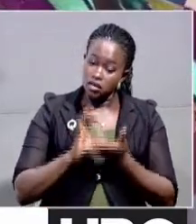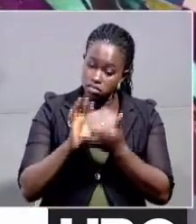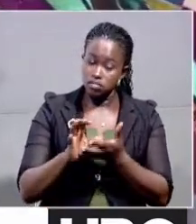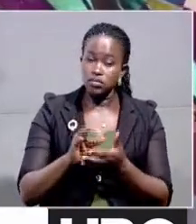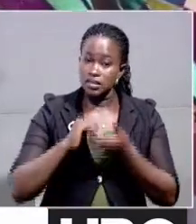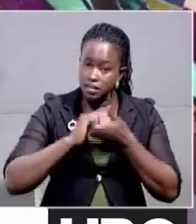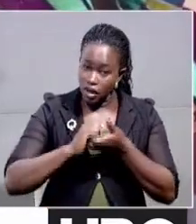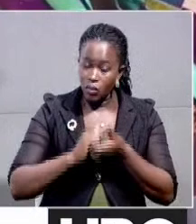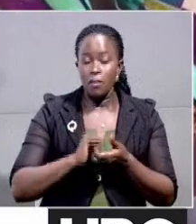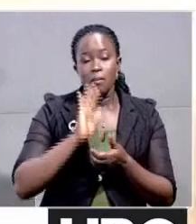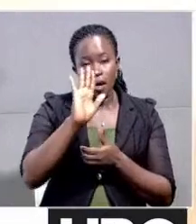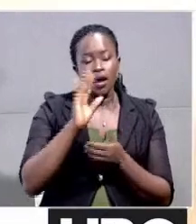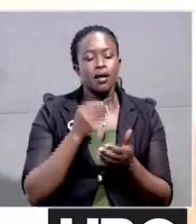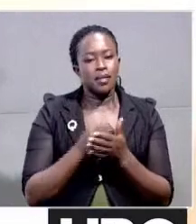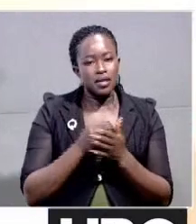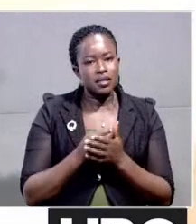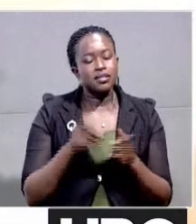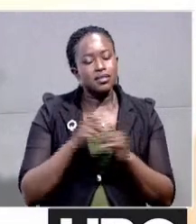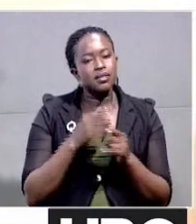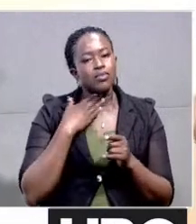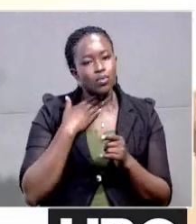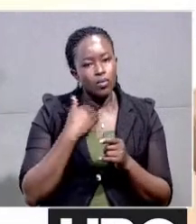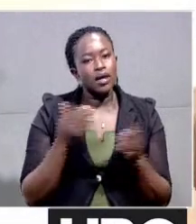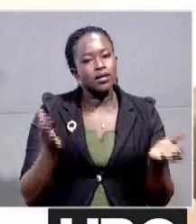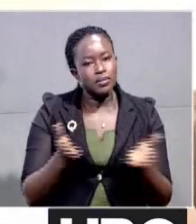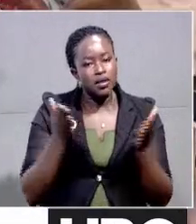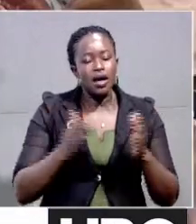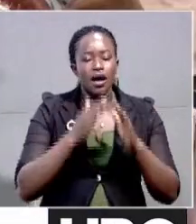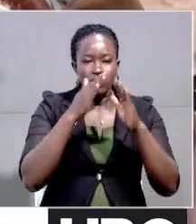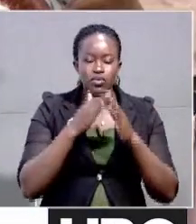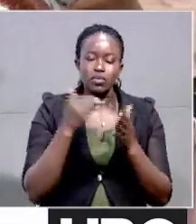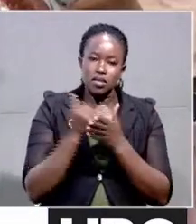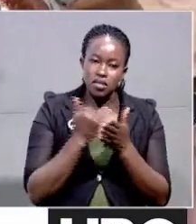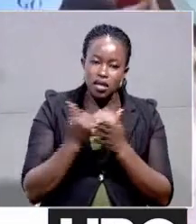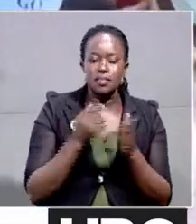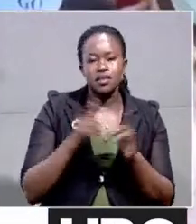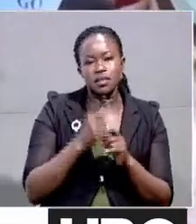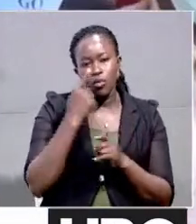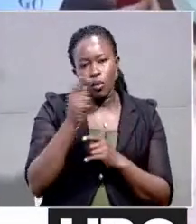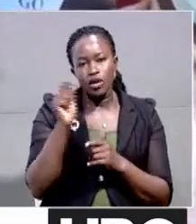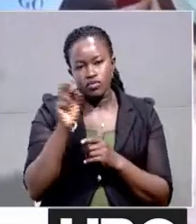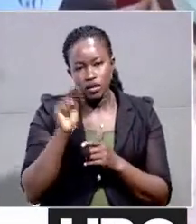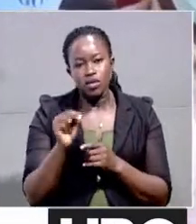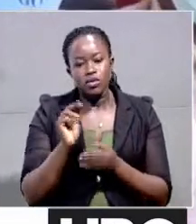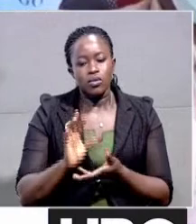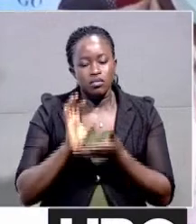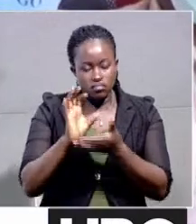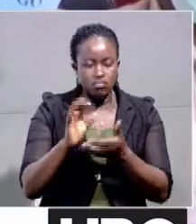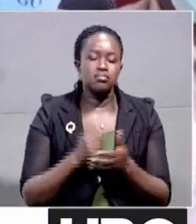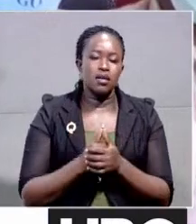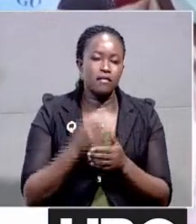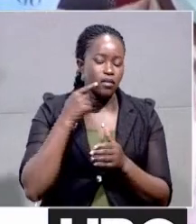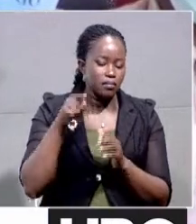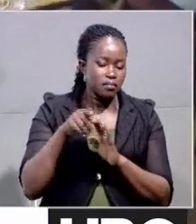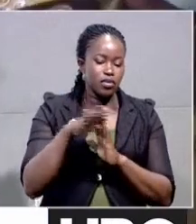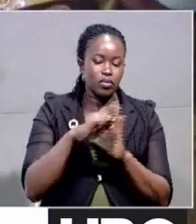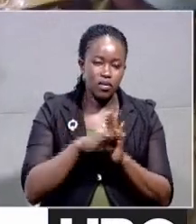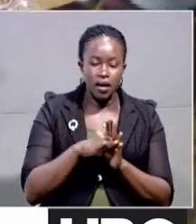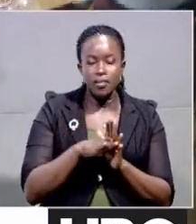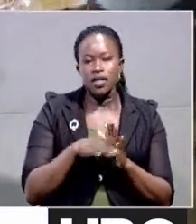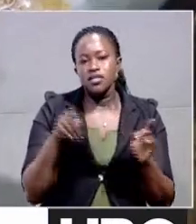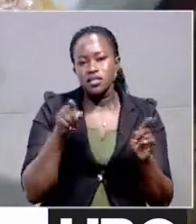The model seeks to improve household income with a 1.5 trillion budget allocated for this undertaking. This executive directive must